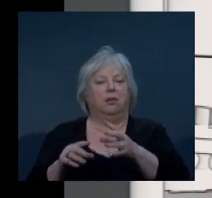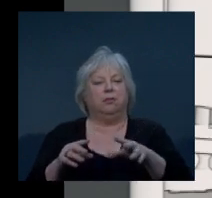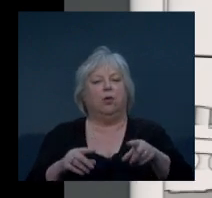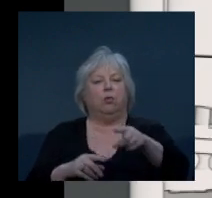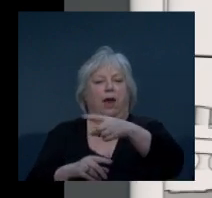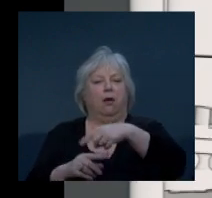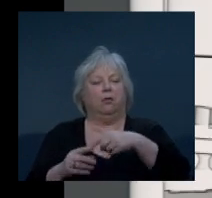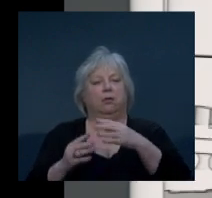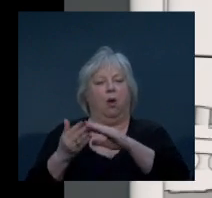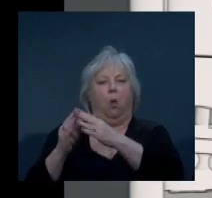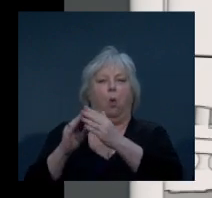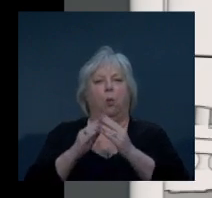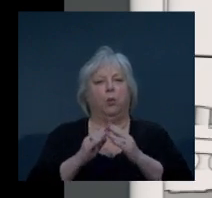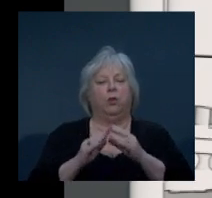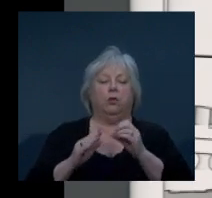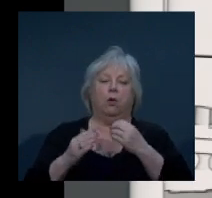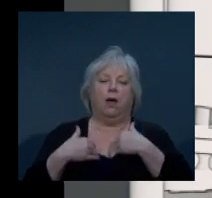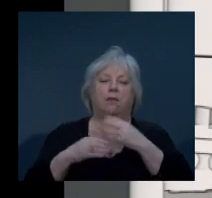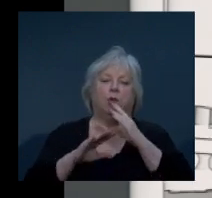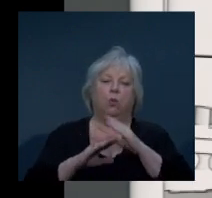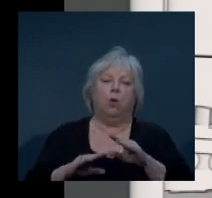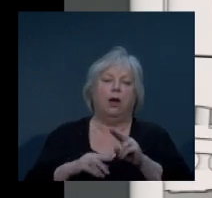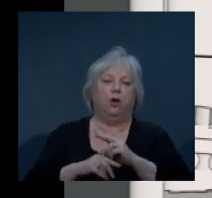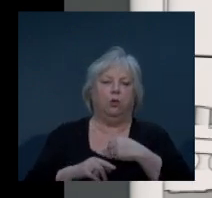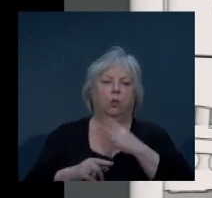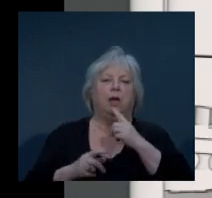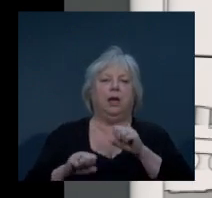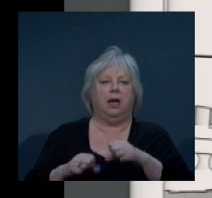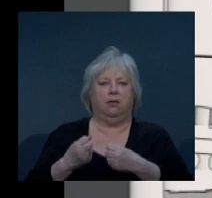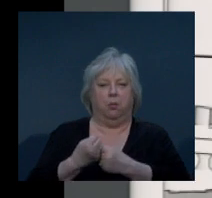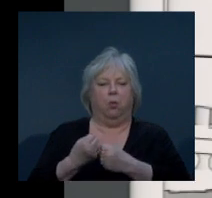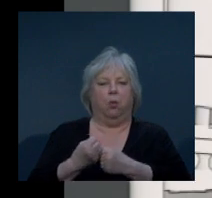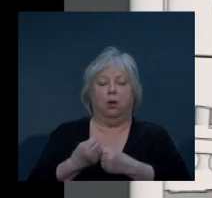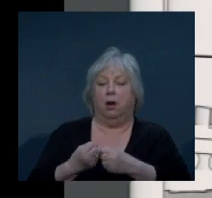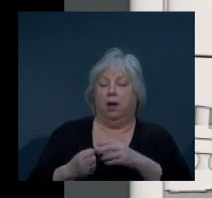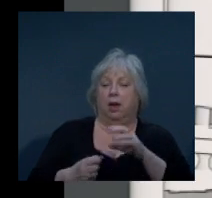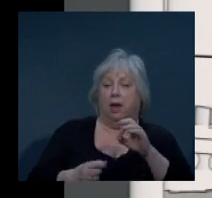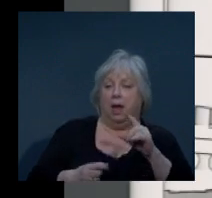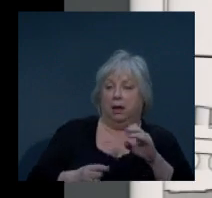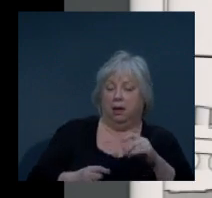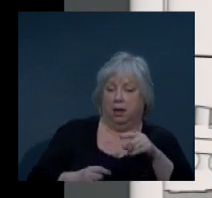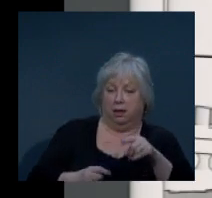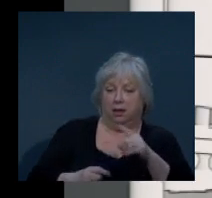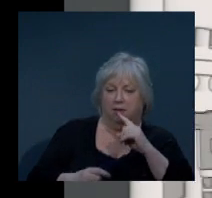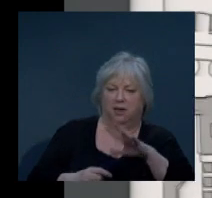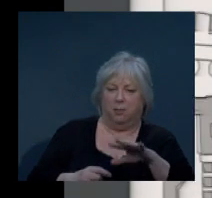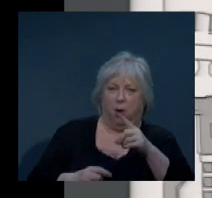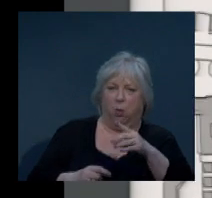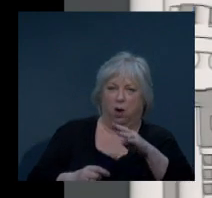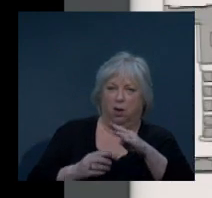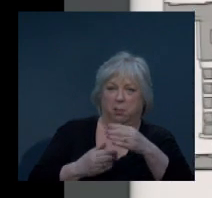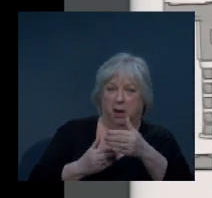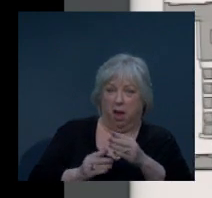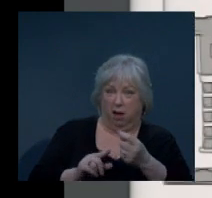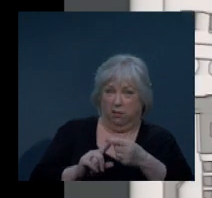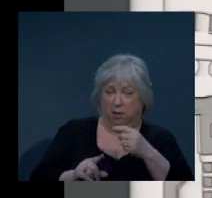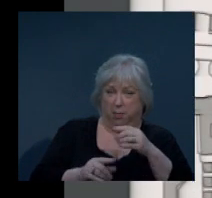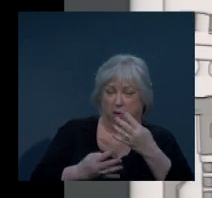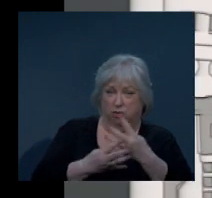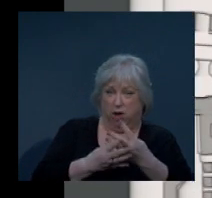So having a passive use there, we could support where it was not loud. This is about 1 block from the jail?